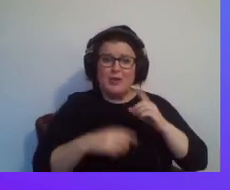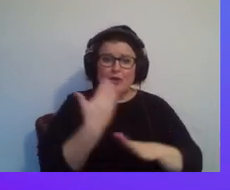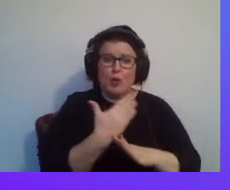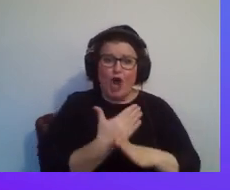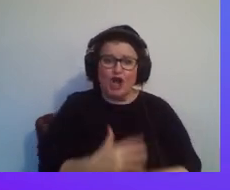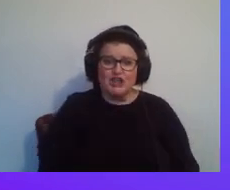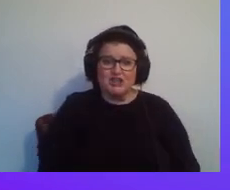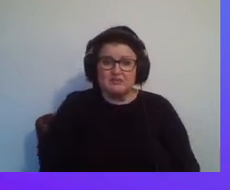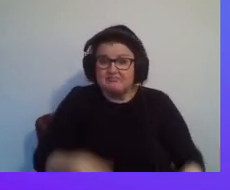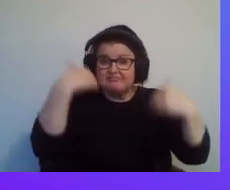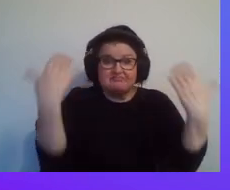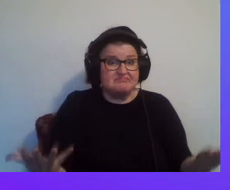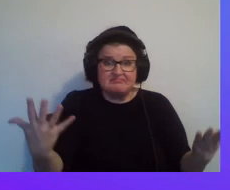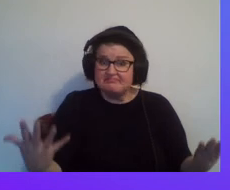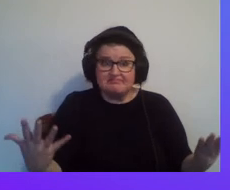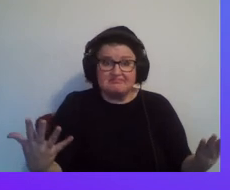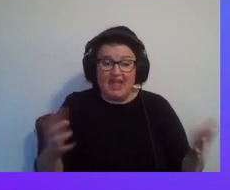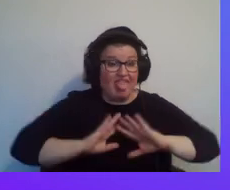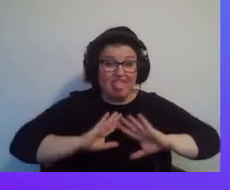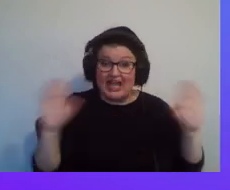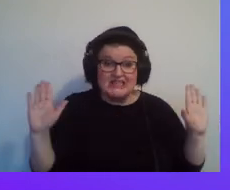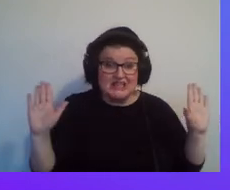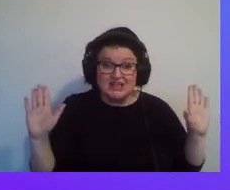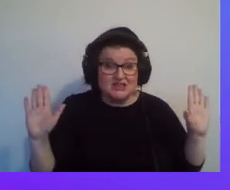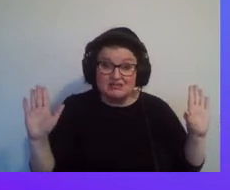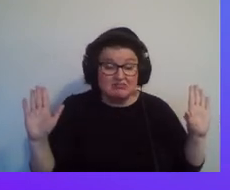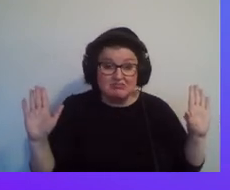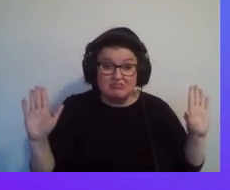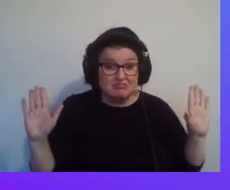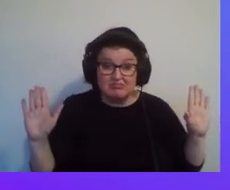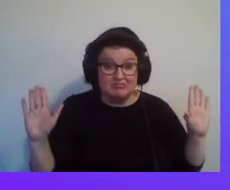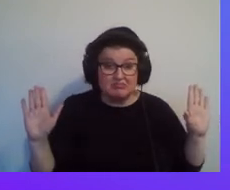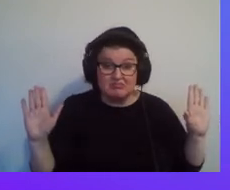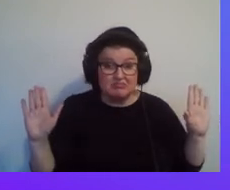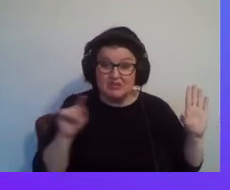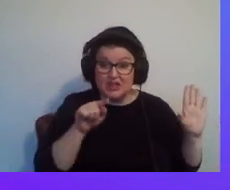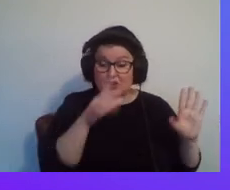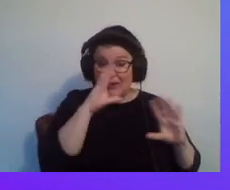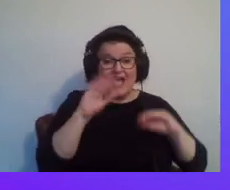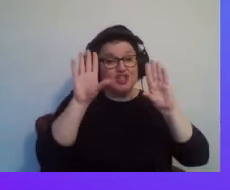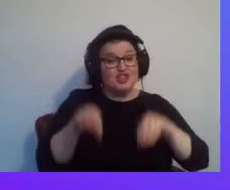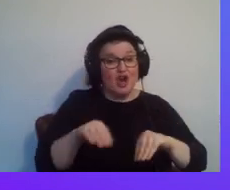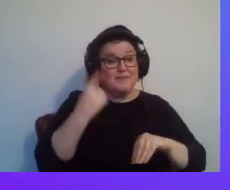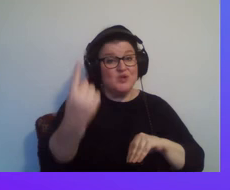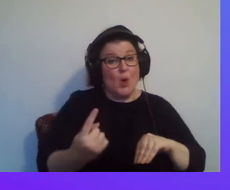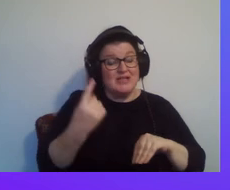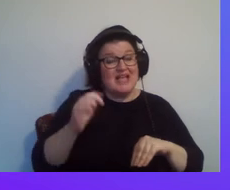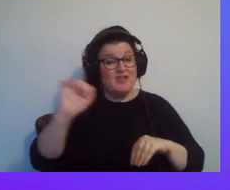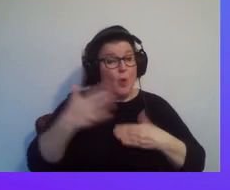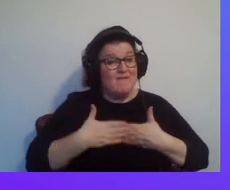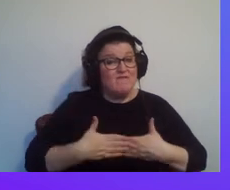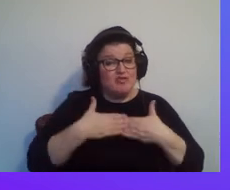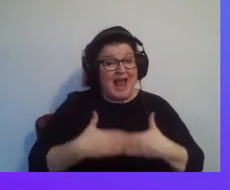And that's really all it is. You know, and you can stop yourself, your friends,